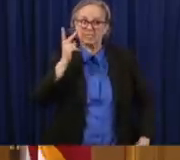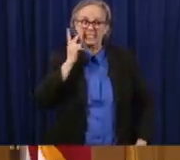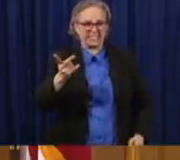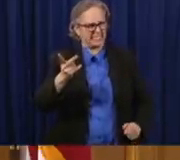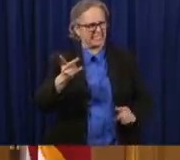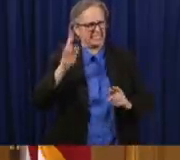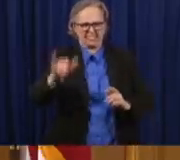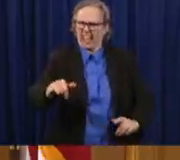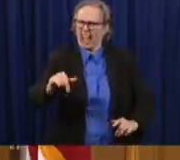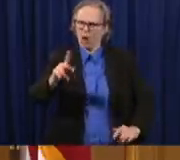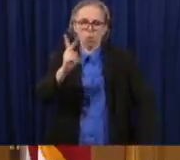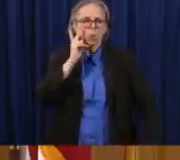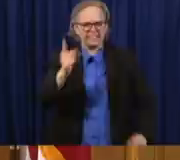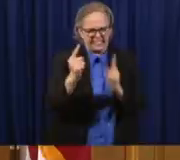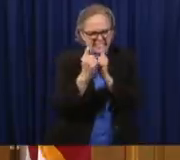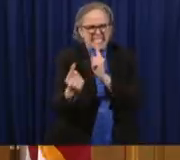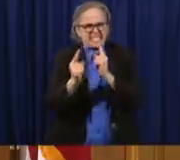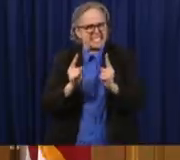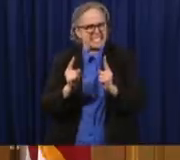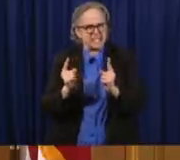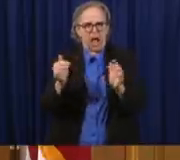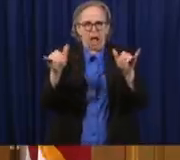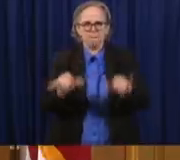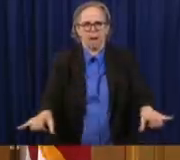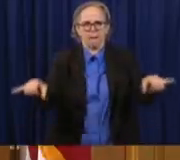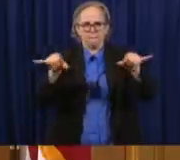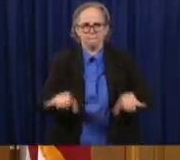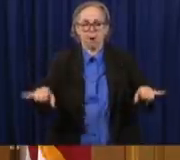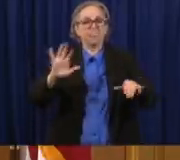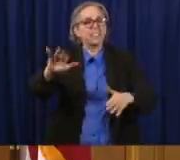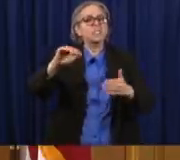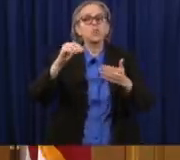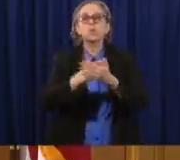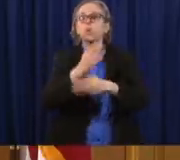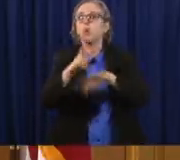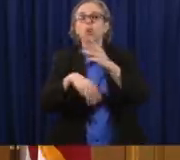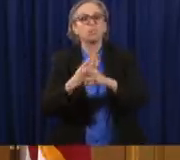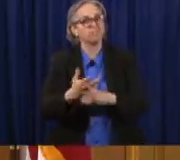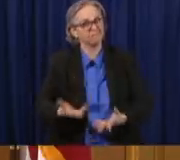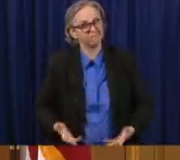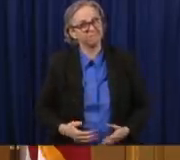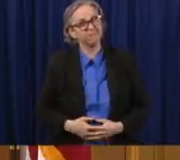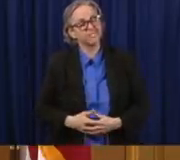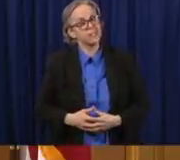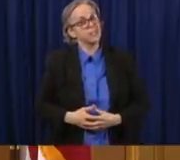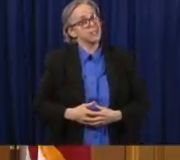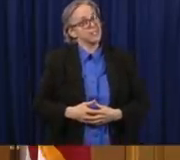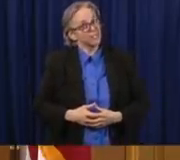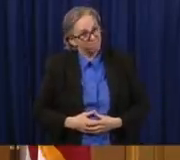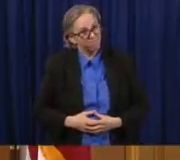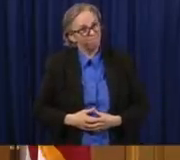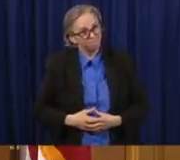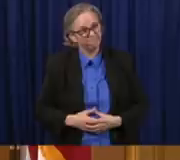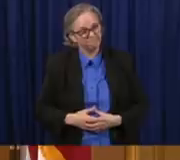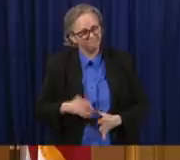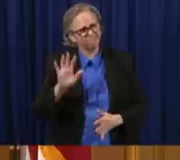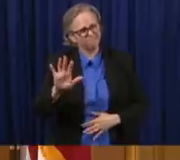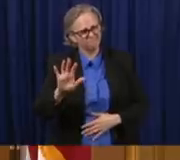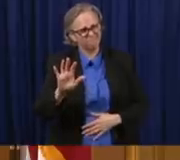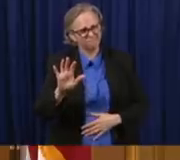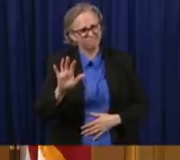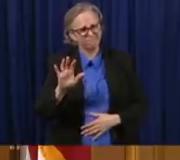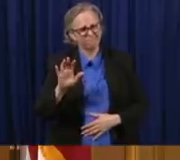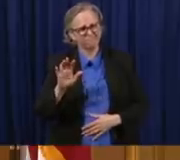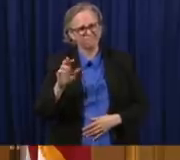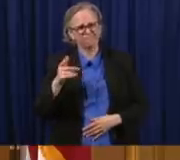is our new reality. I want to talk for a moment, and Dr. Acton has talked a lot about this, but I want to talk about